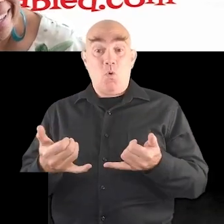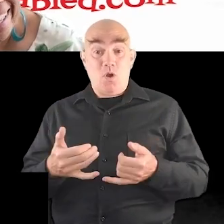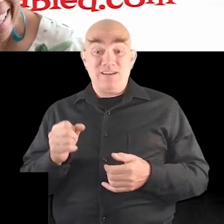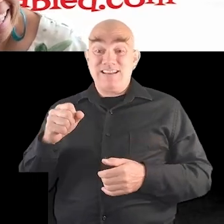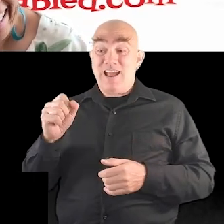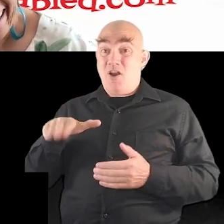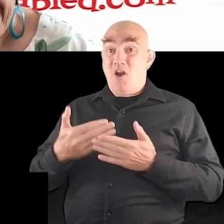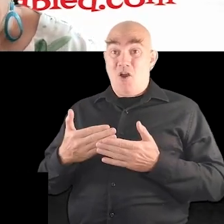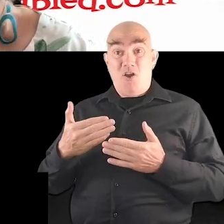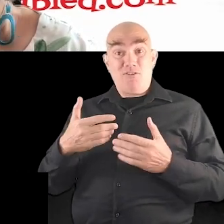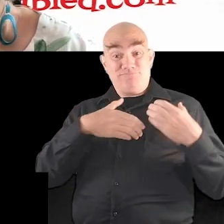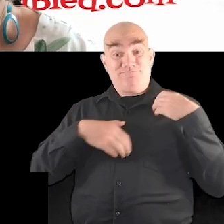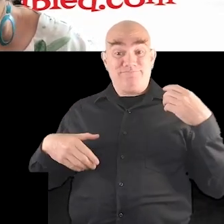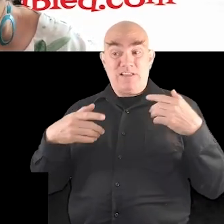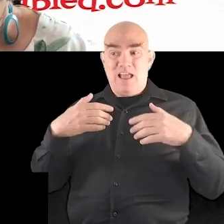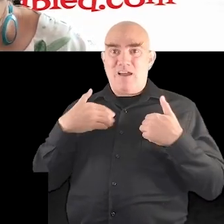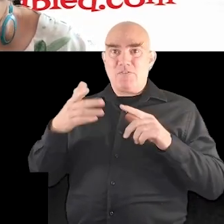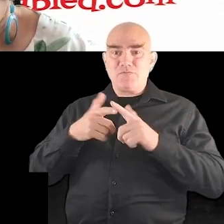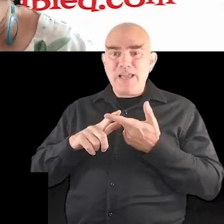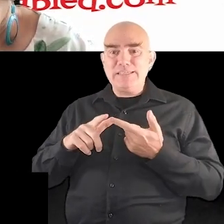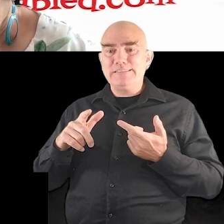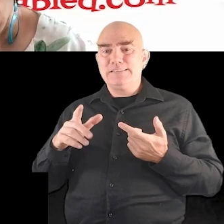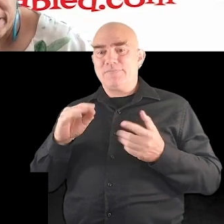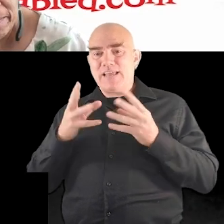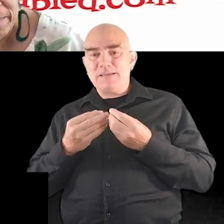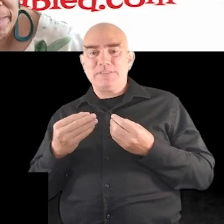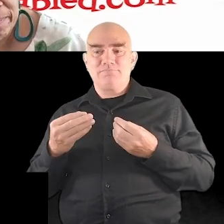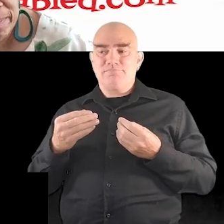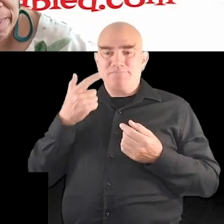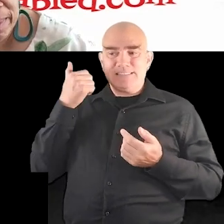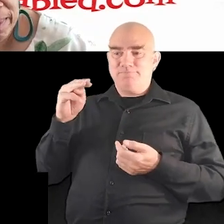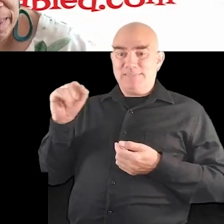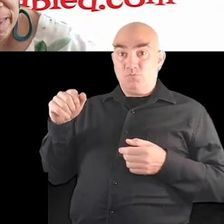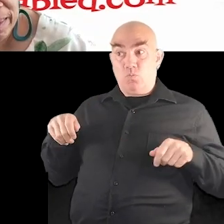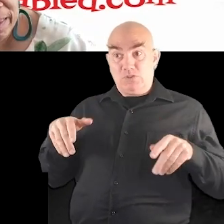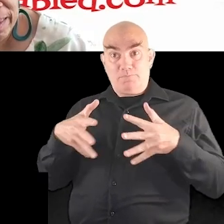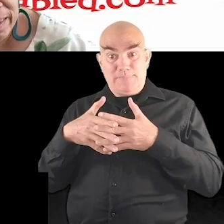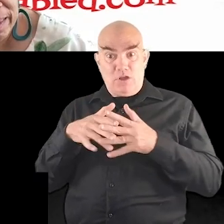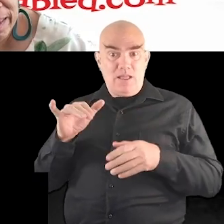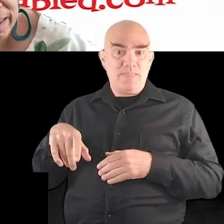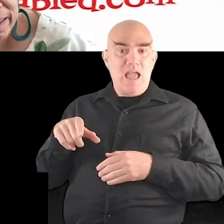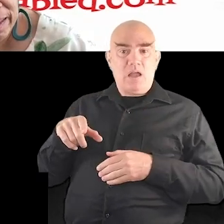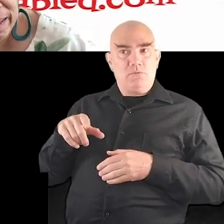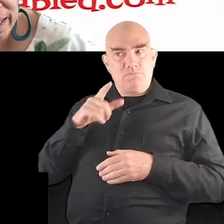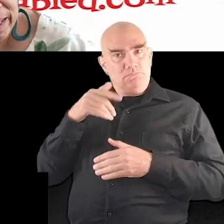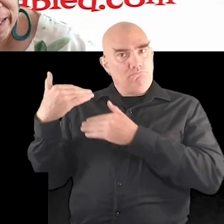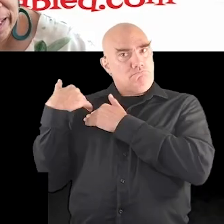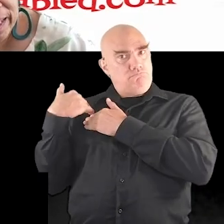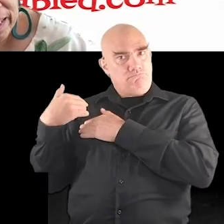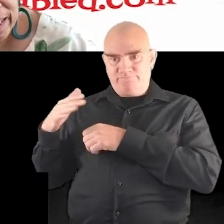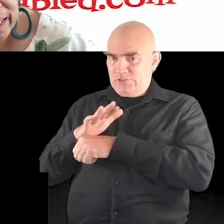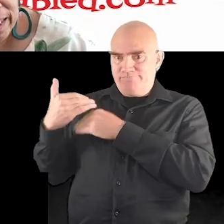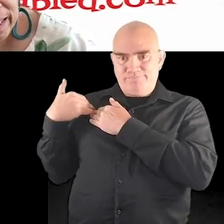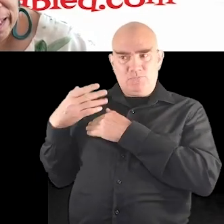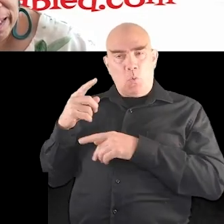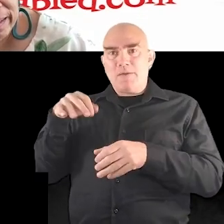Award. Yes, so all title holders get to get their friends and family because Miss Wheelchair America, that lies solely